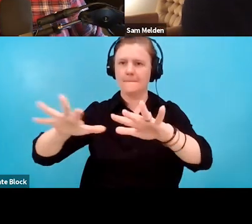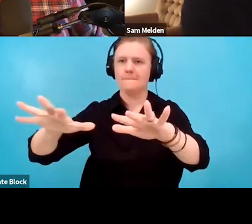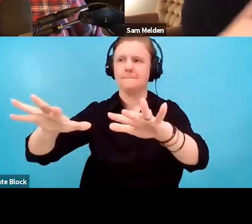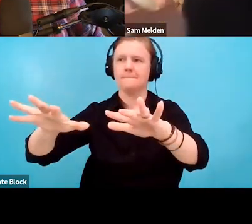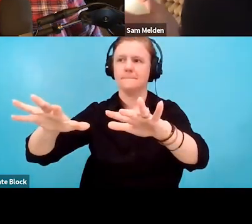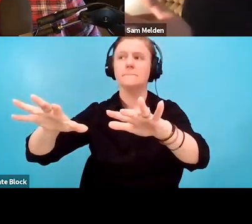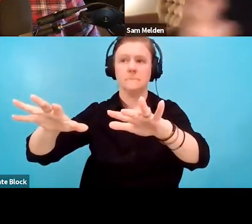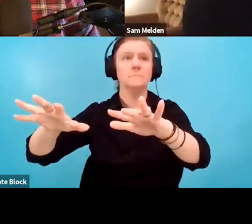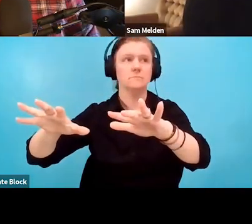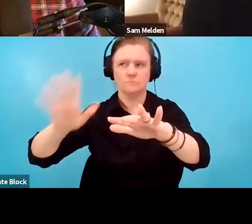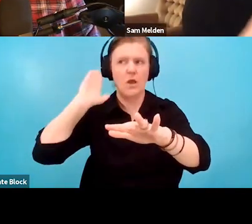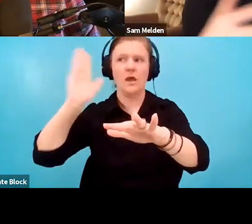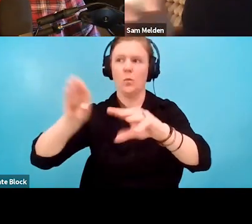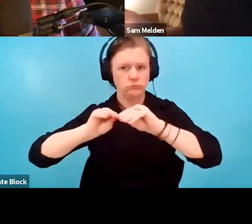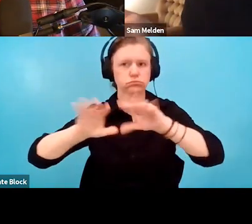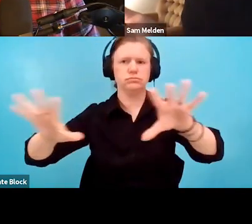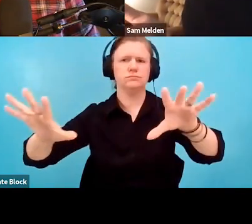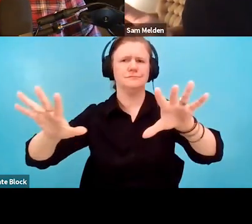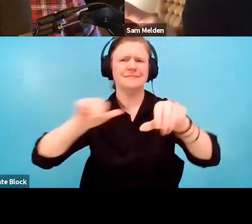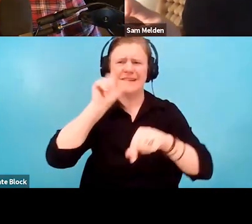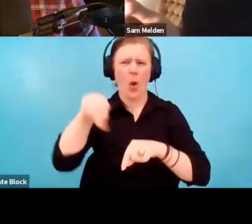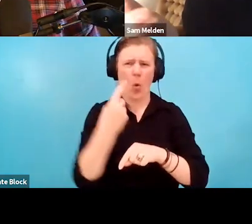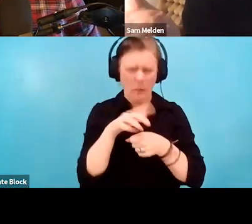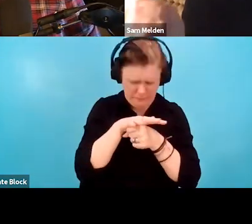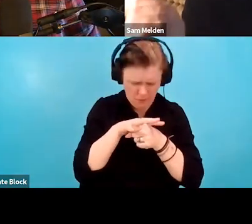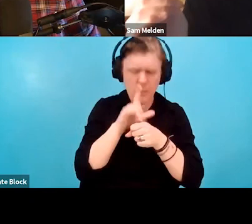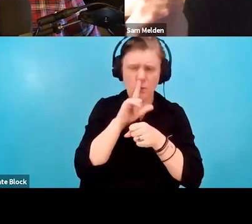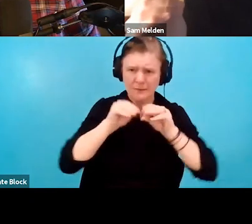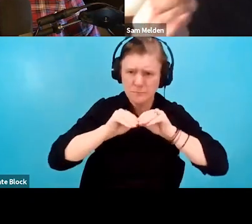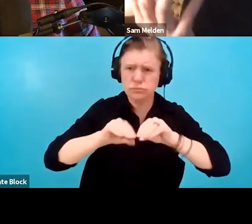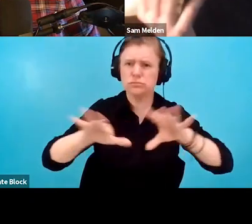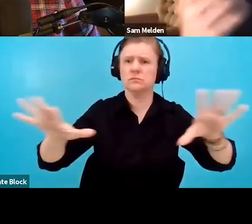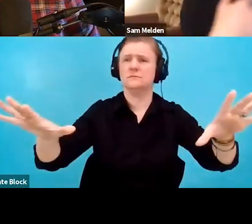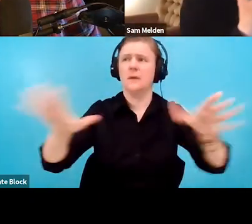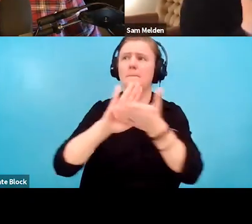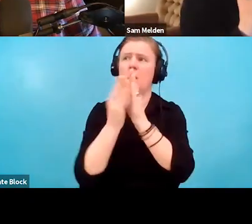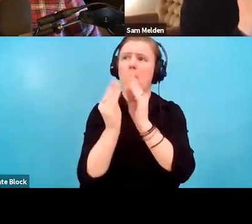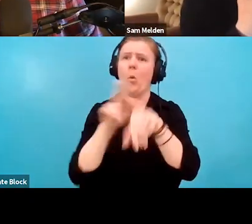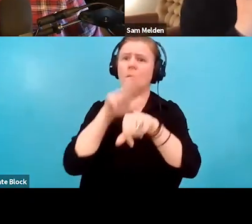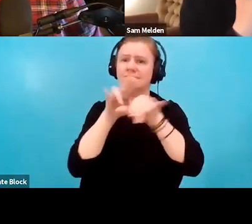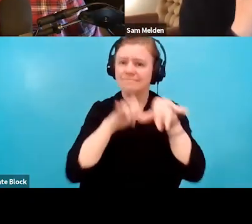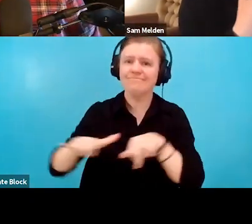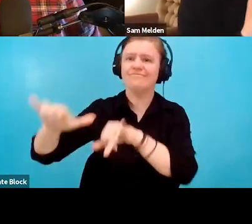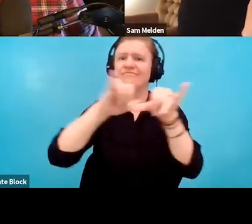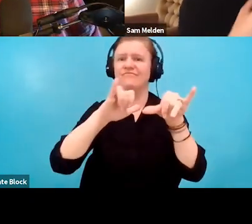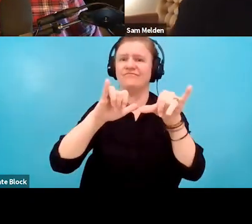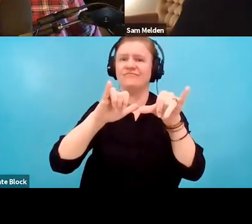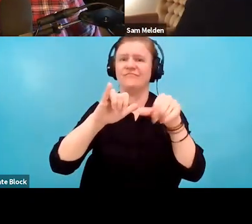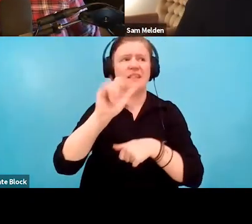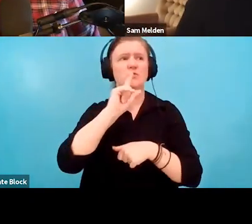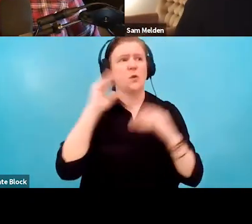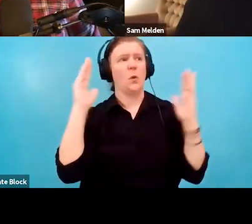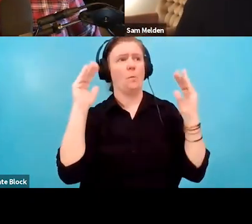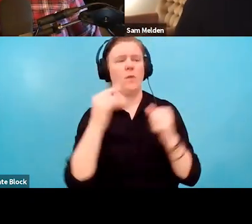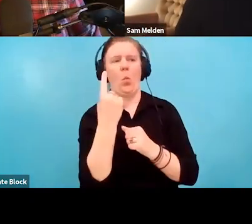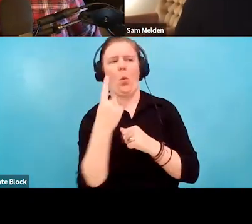it really spreads. It spreads across, you know, and becomes more of the norm. And I think that's a really hopeful thing. I have one last